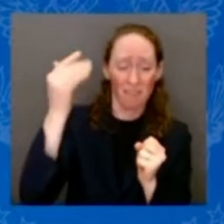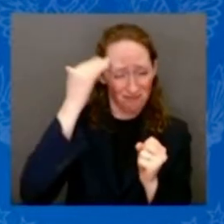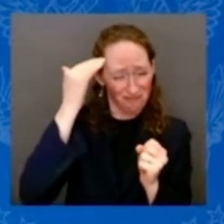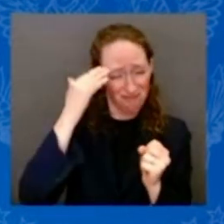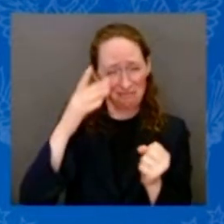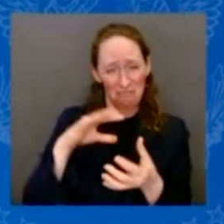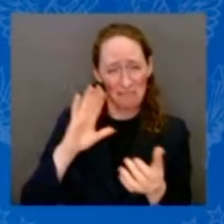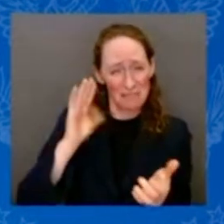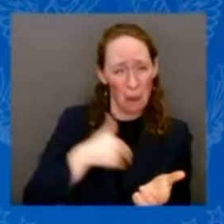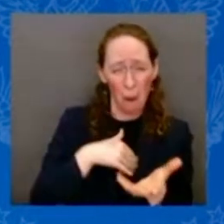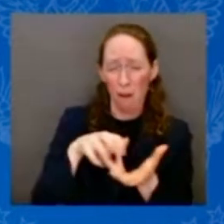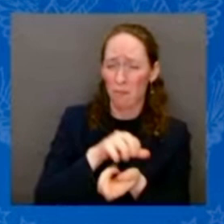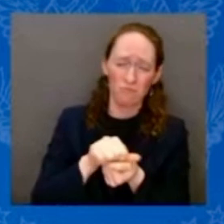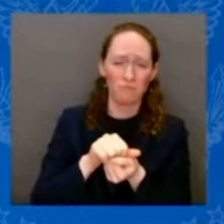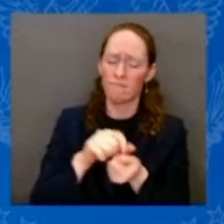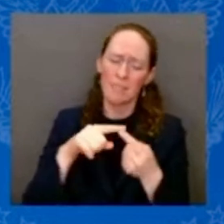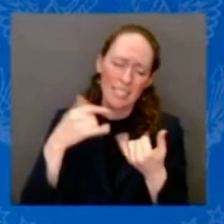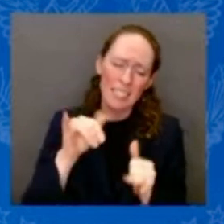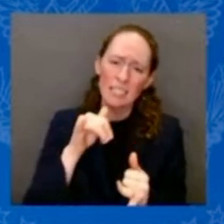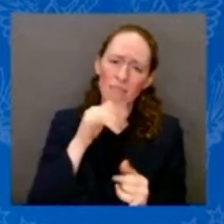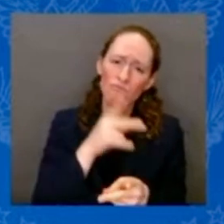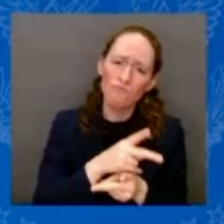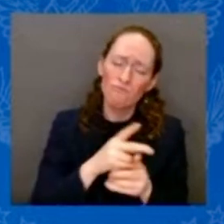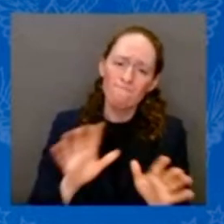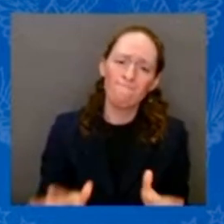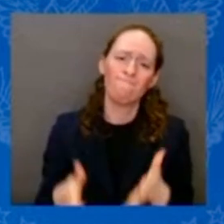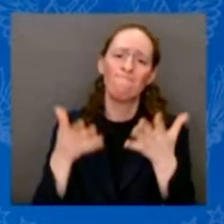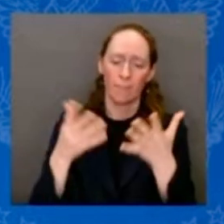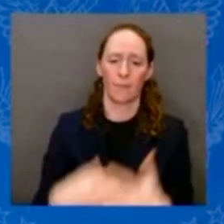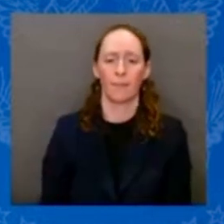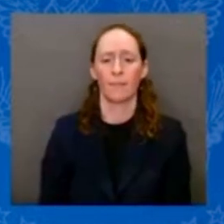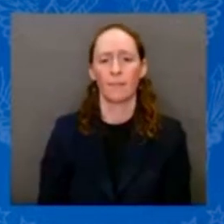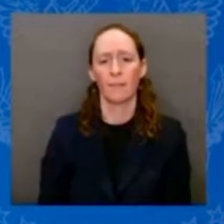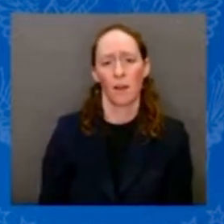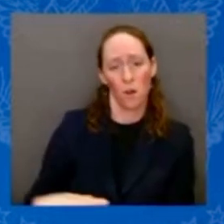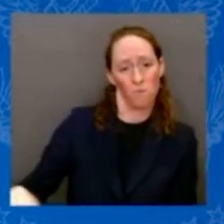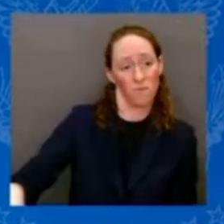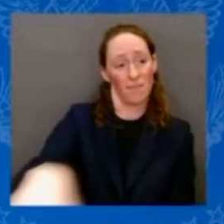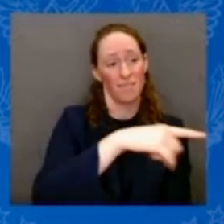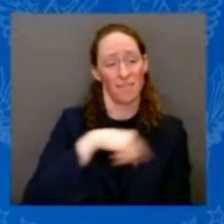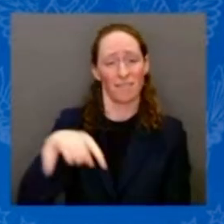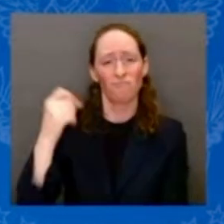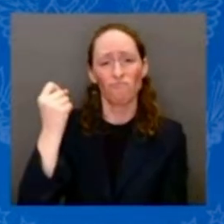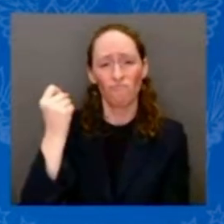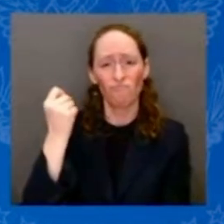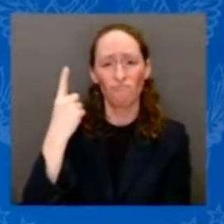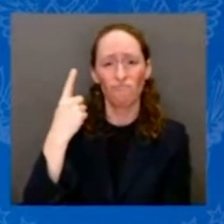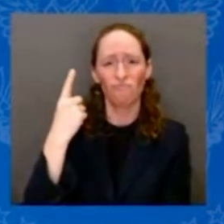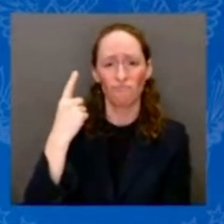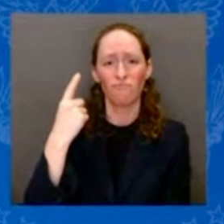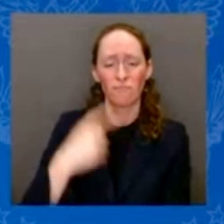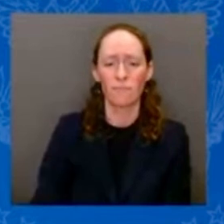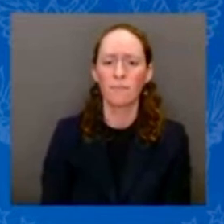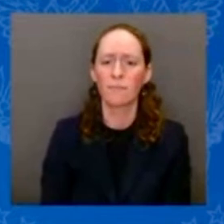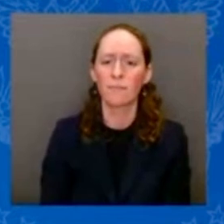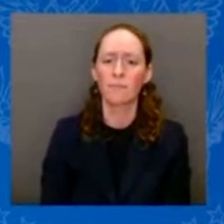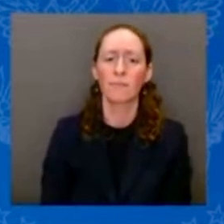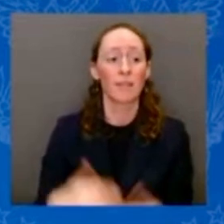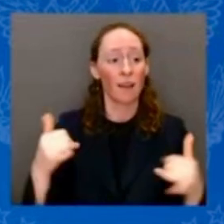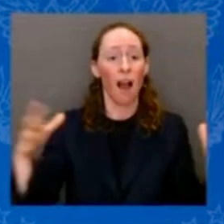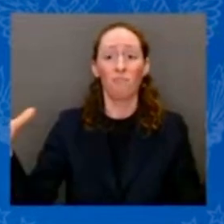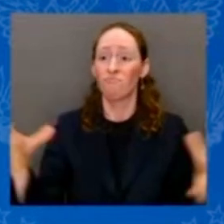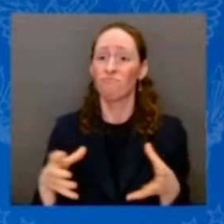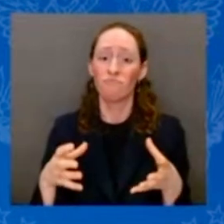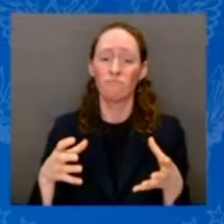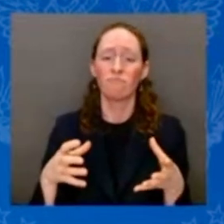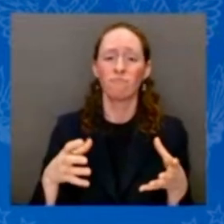If you gather here today, I know your hearts are broken, but I know your spirits are strong. And